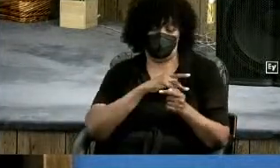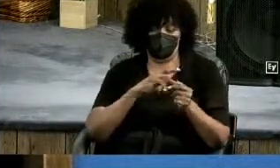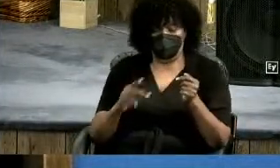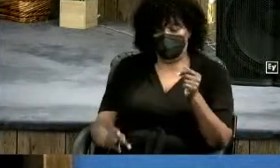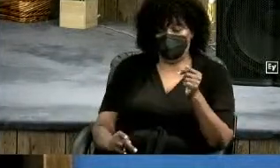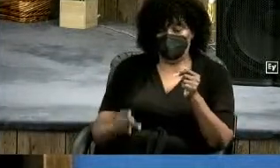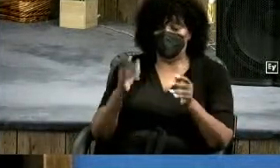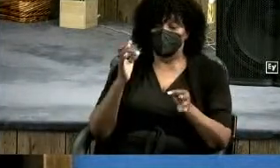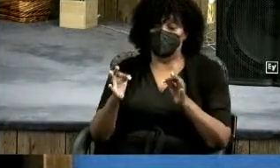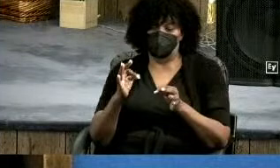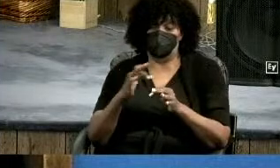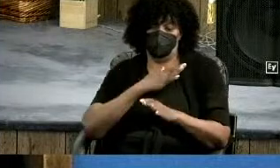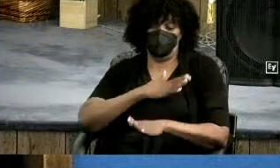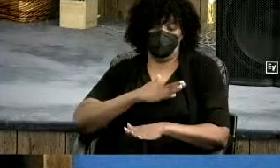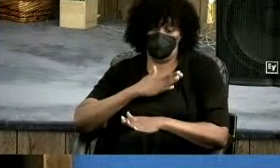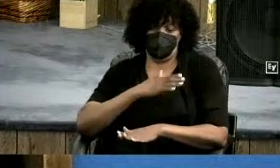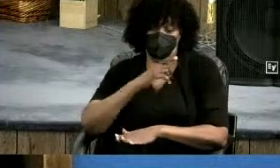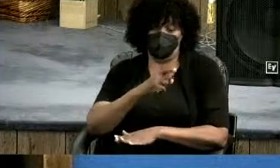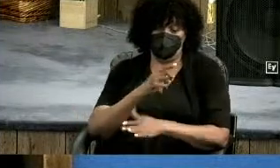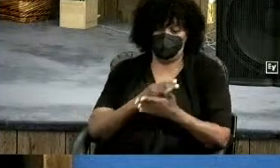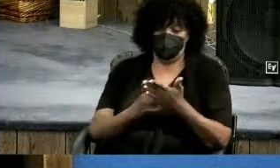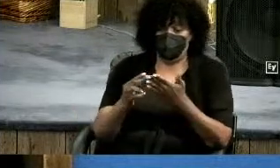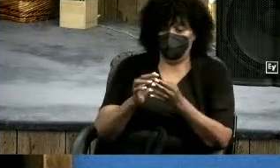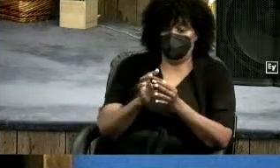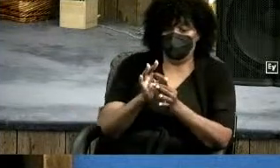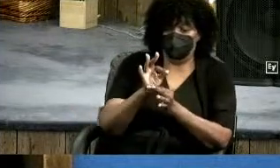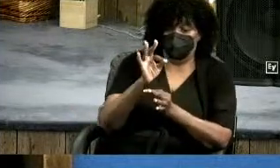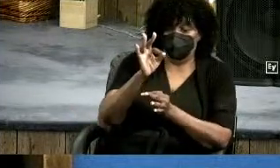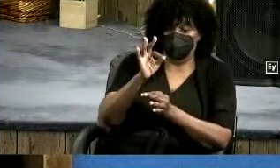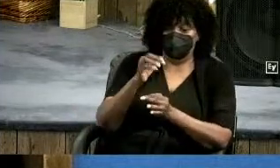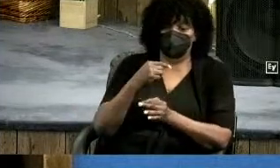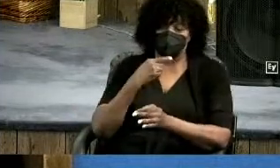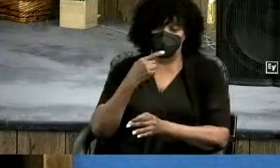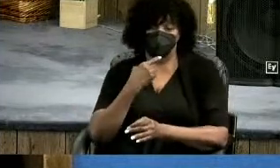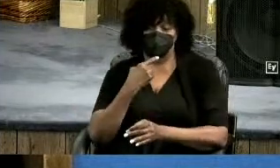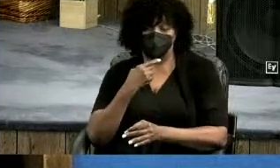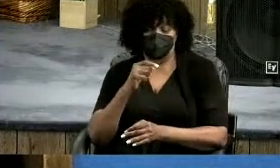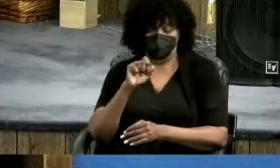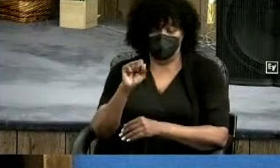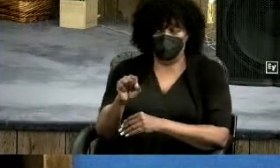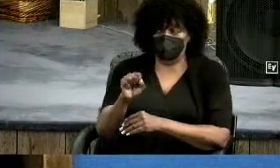the king," because the Holy Spirit already told me, going to get it. "If your servant has